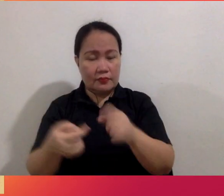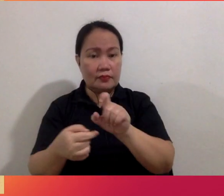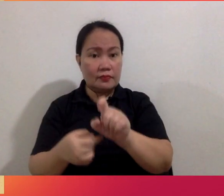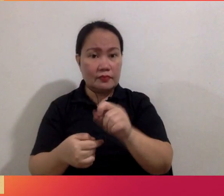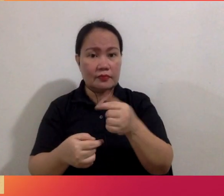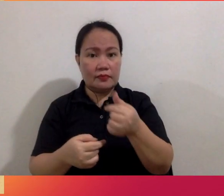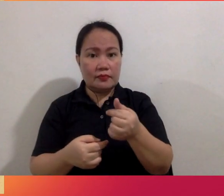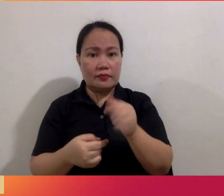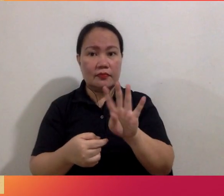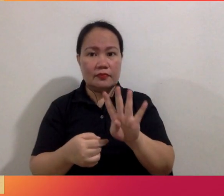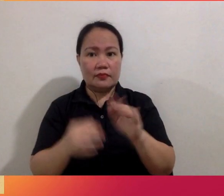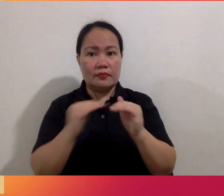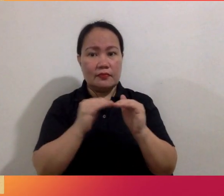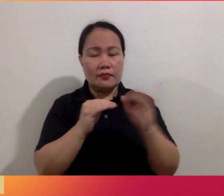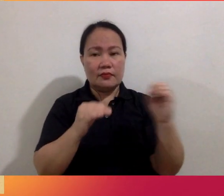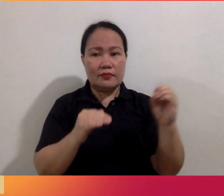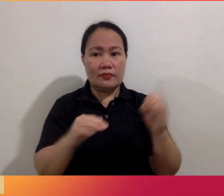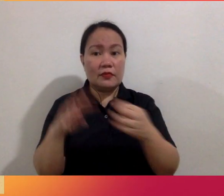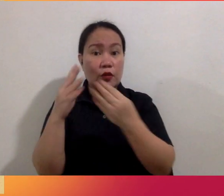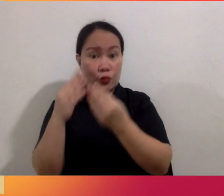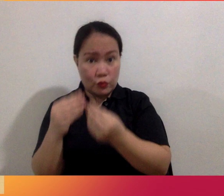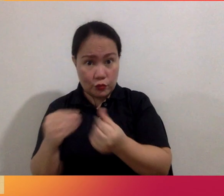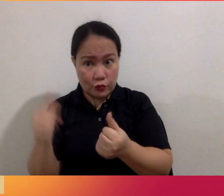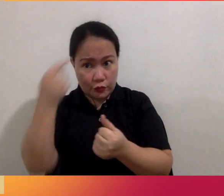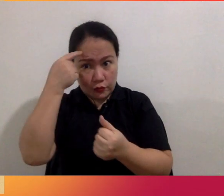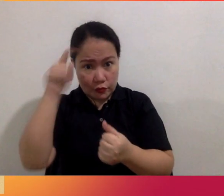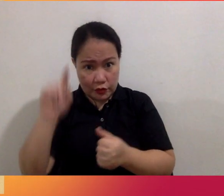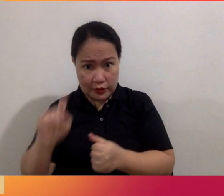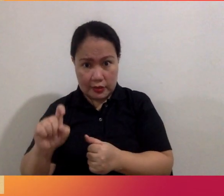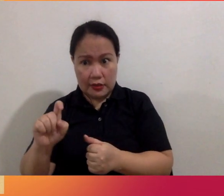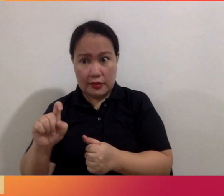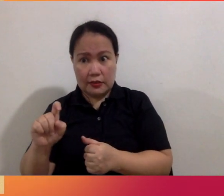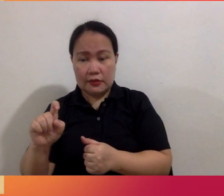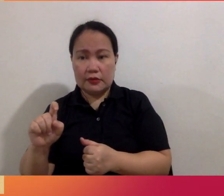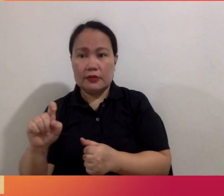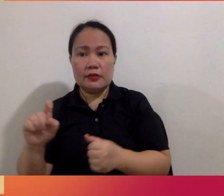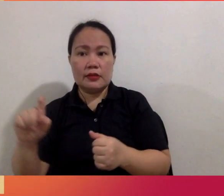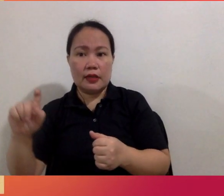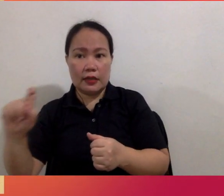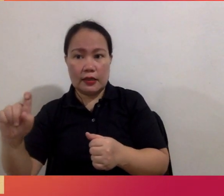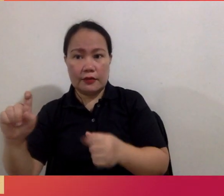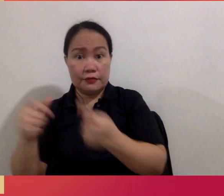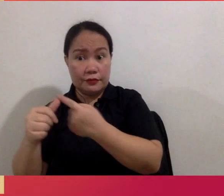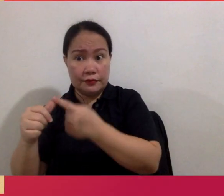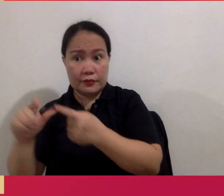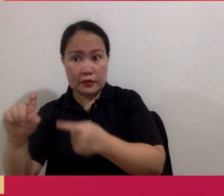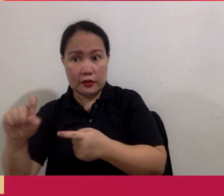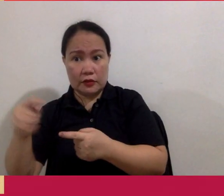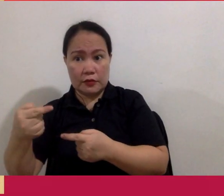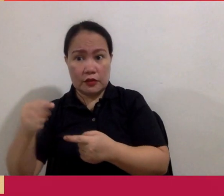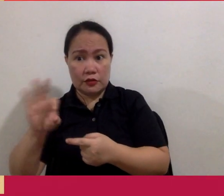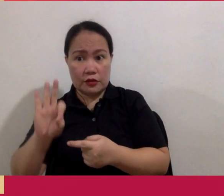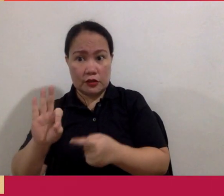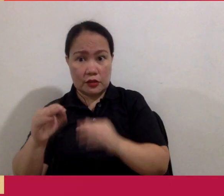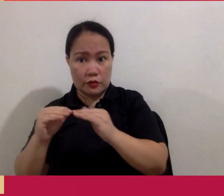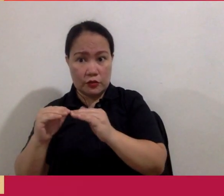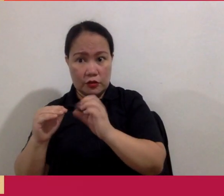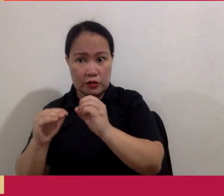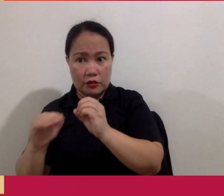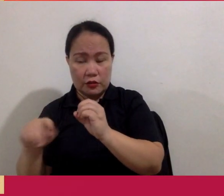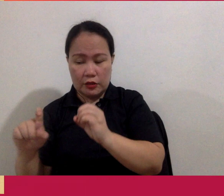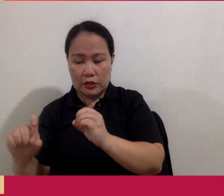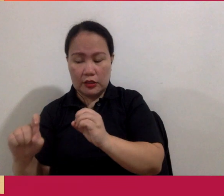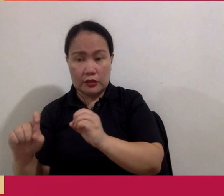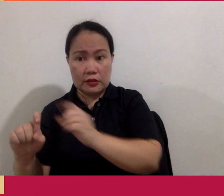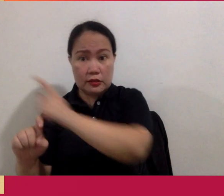to 0. So, solve for x. For x minus 9 is equal to 0, so the value of